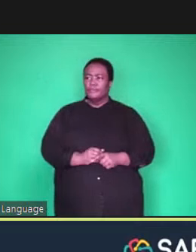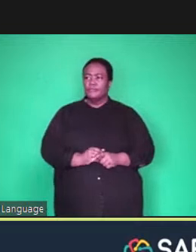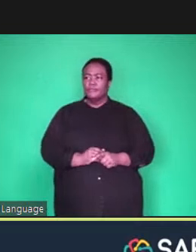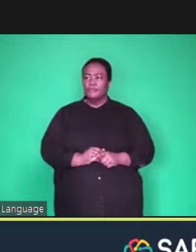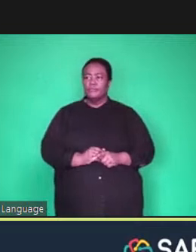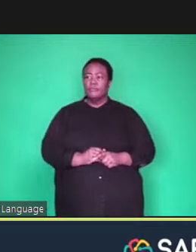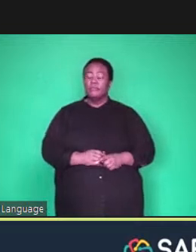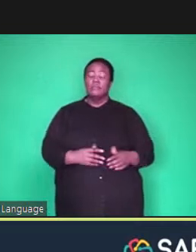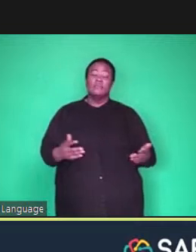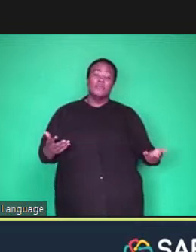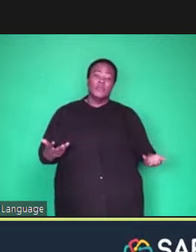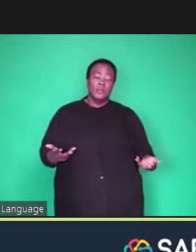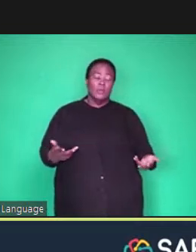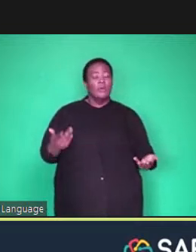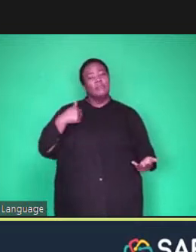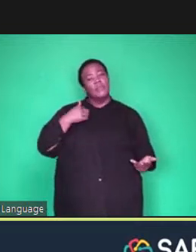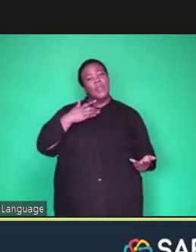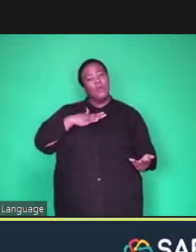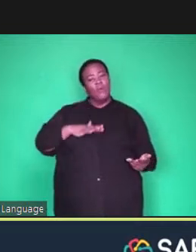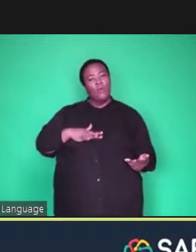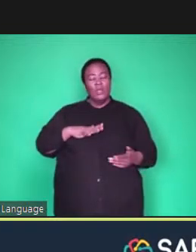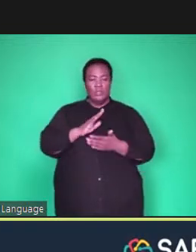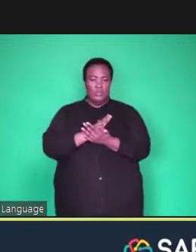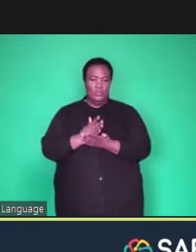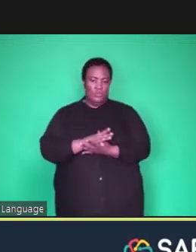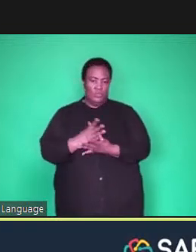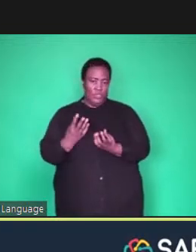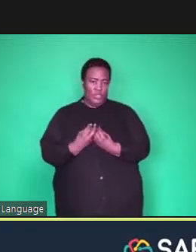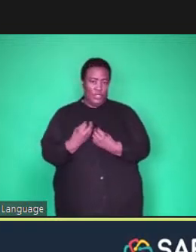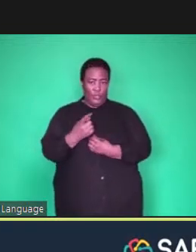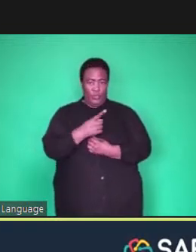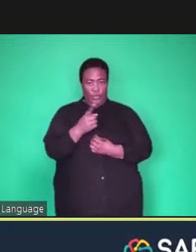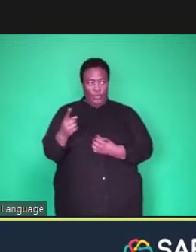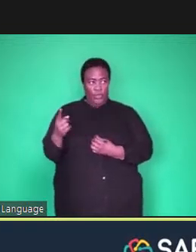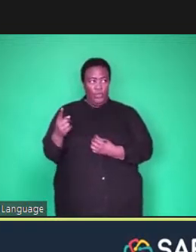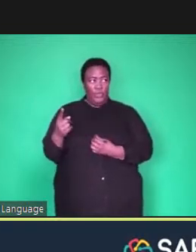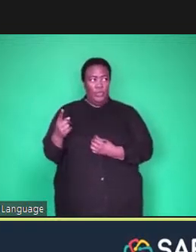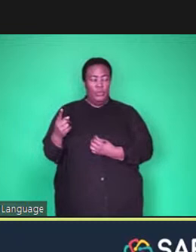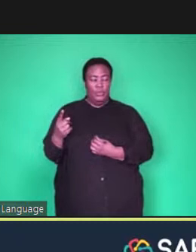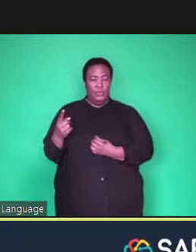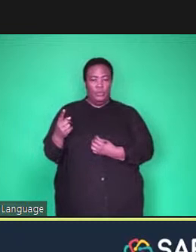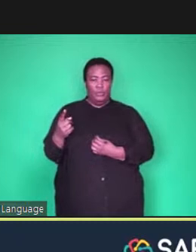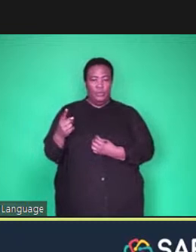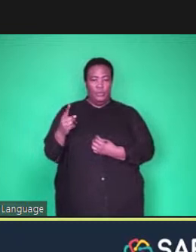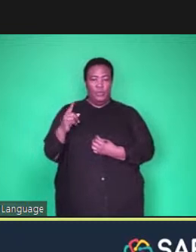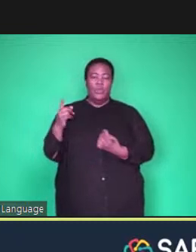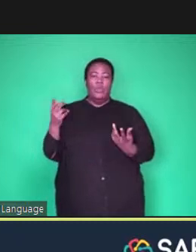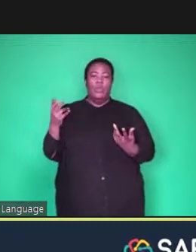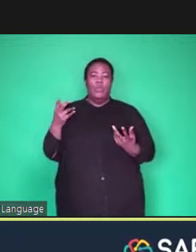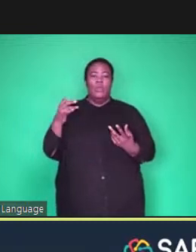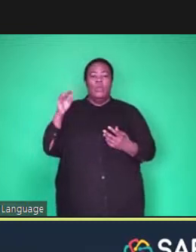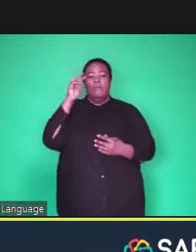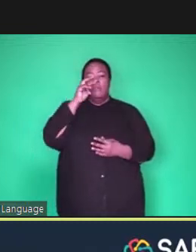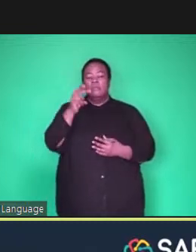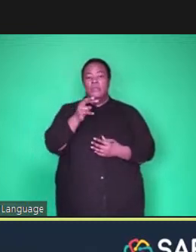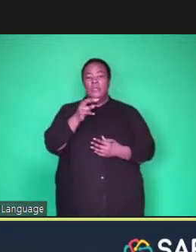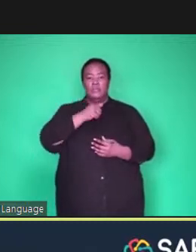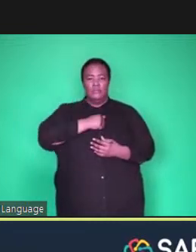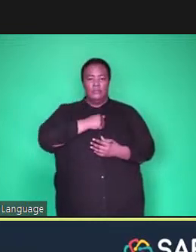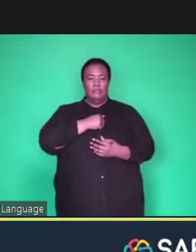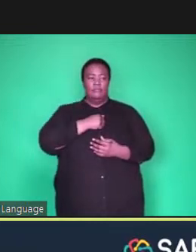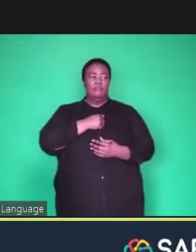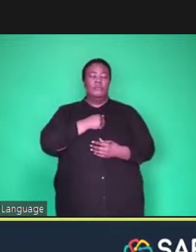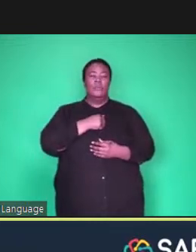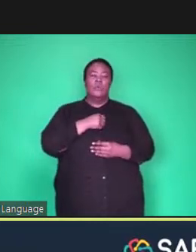So I'd like to share with you some perspectives on migration, urbanization, and remittances in